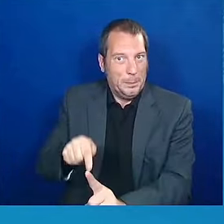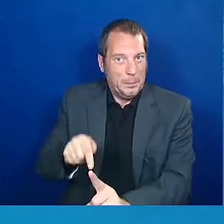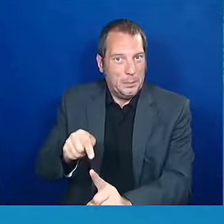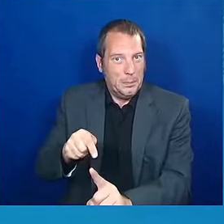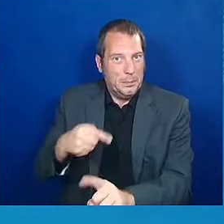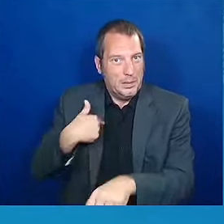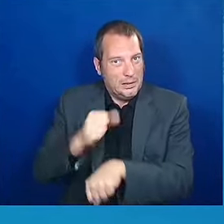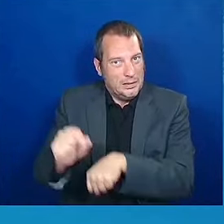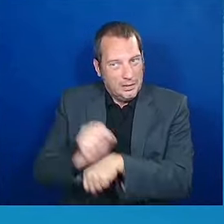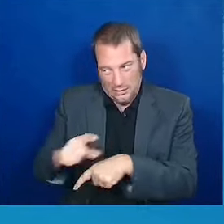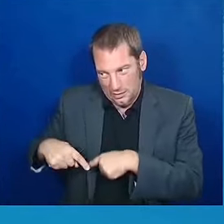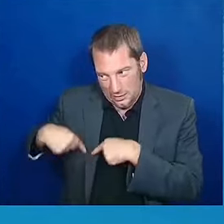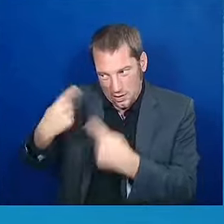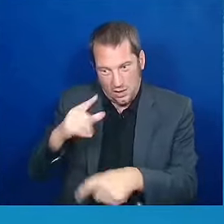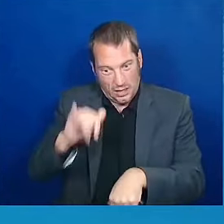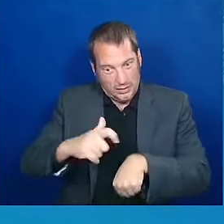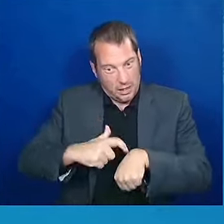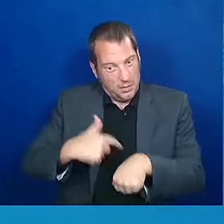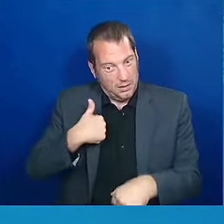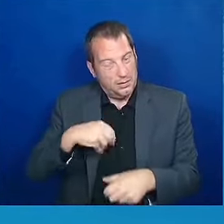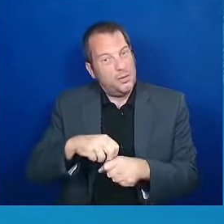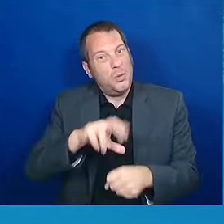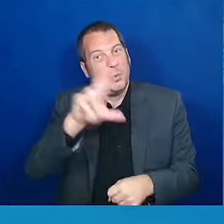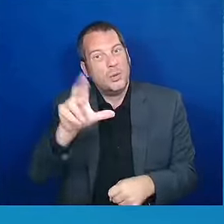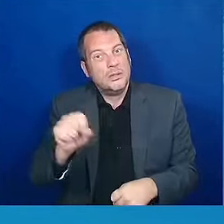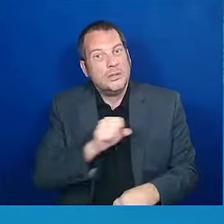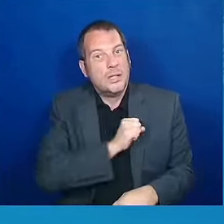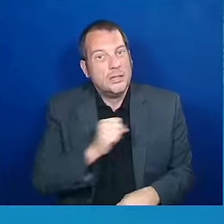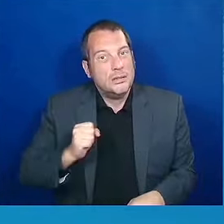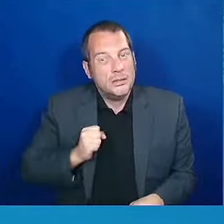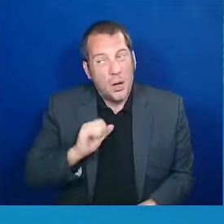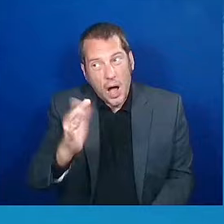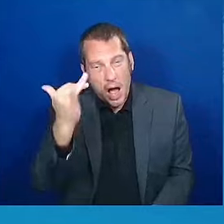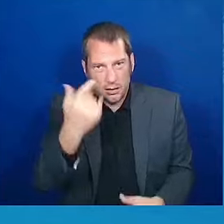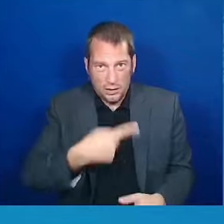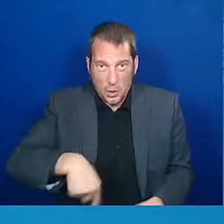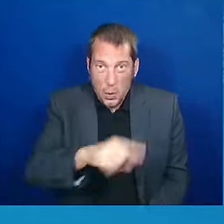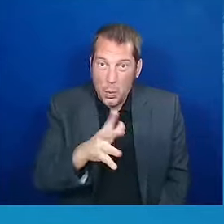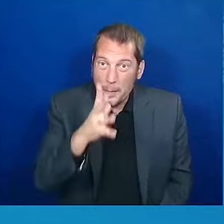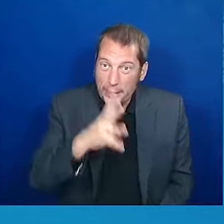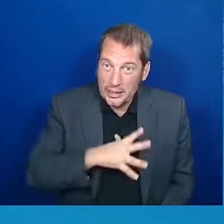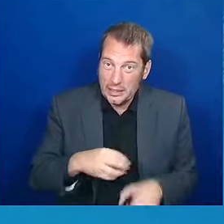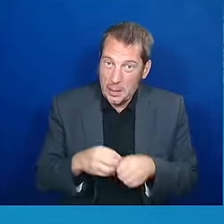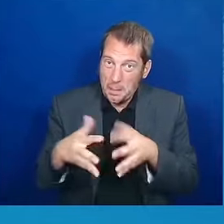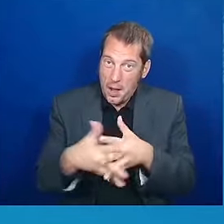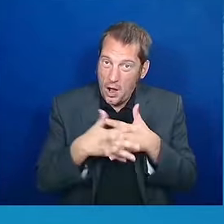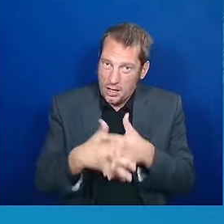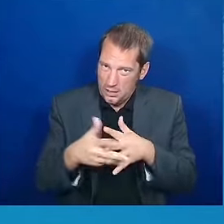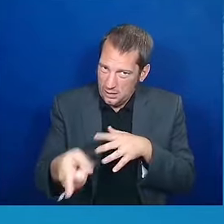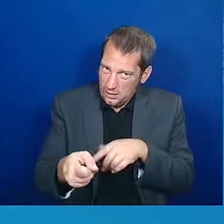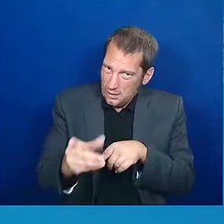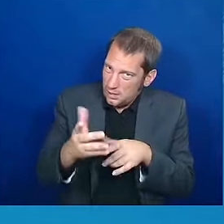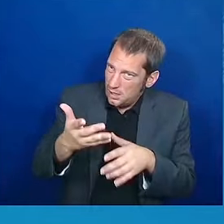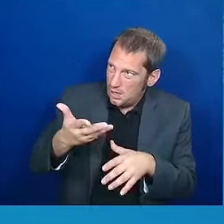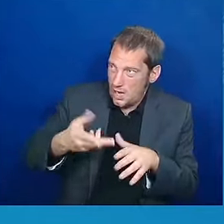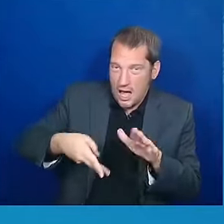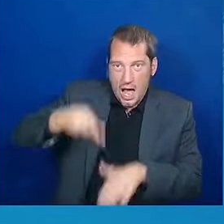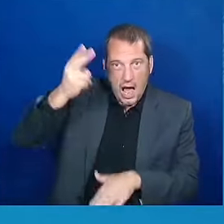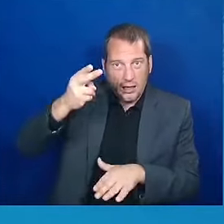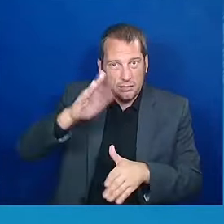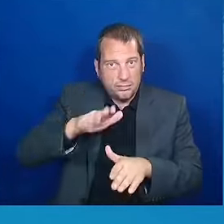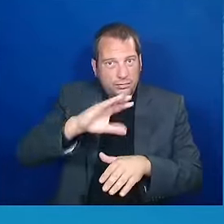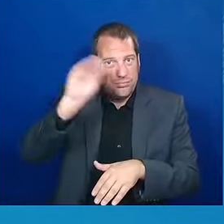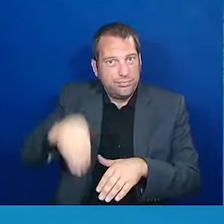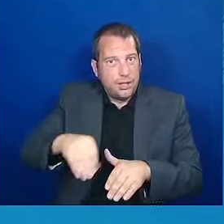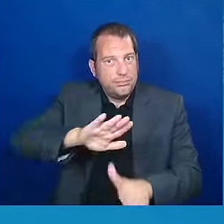higher rate in connection with childbirth than women in any other wealthy nation in the world, and black